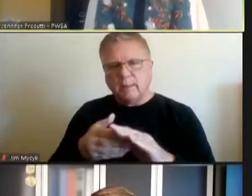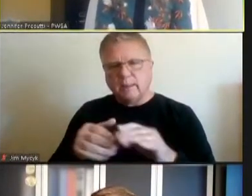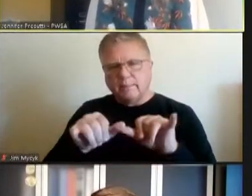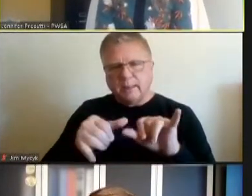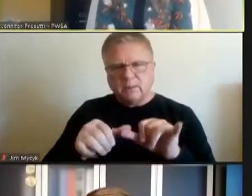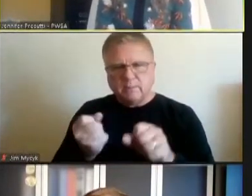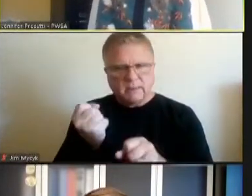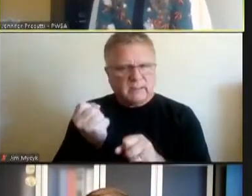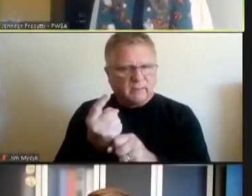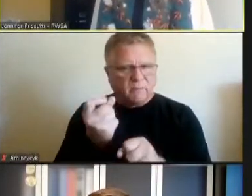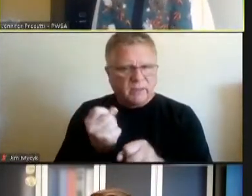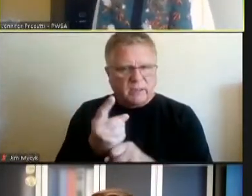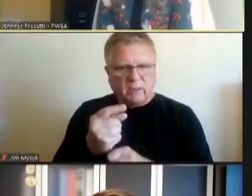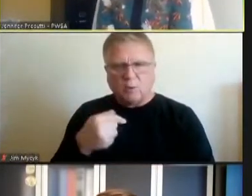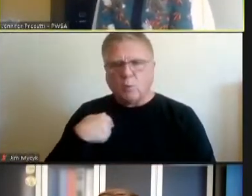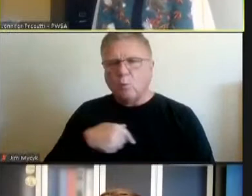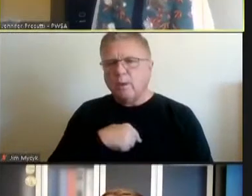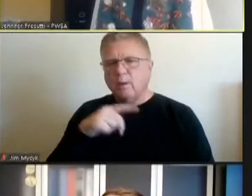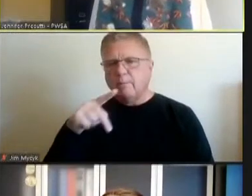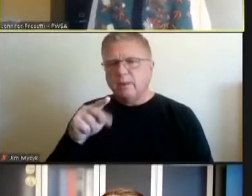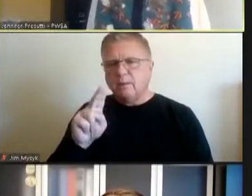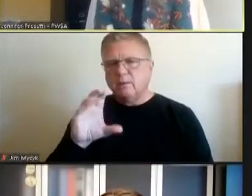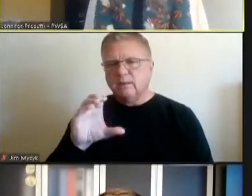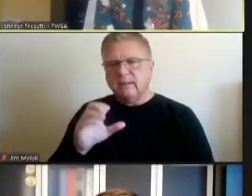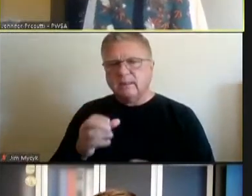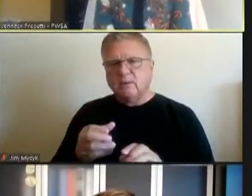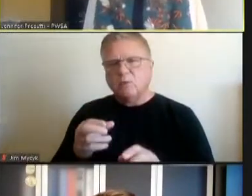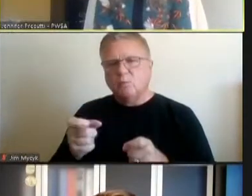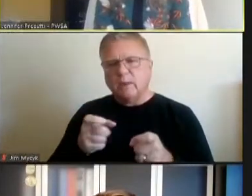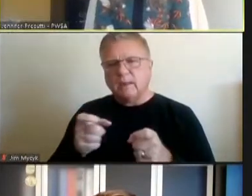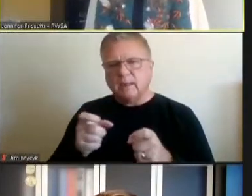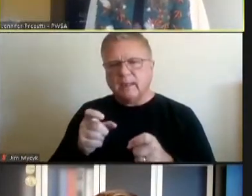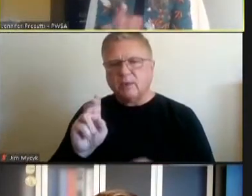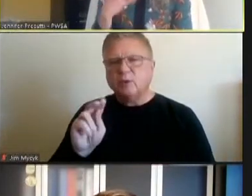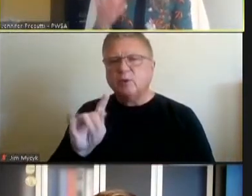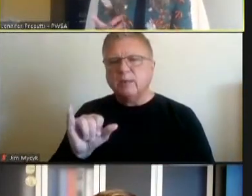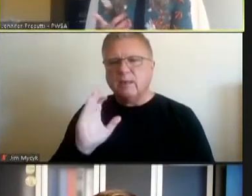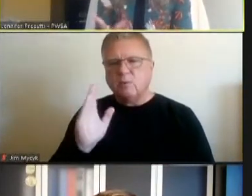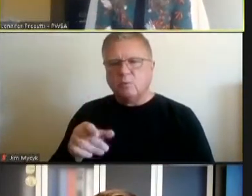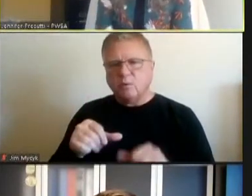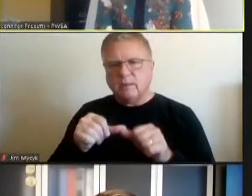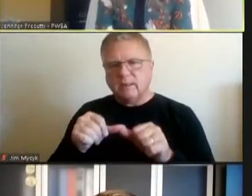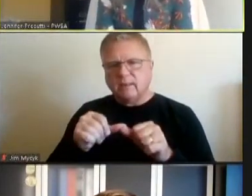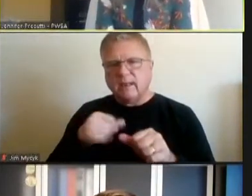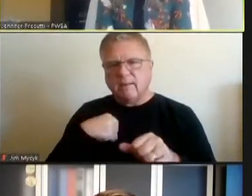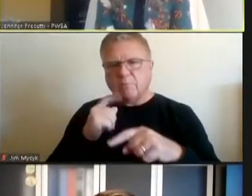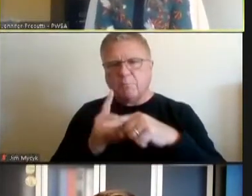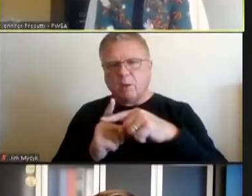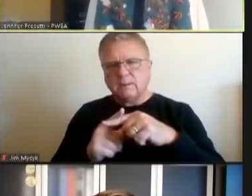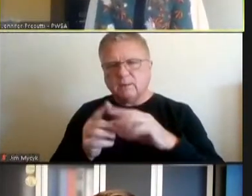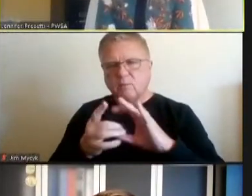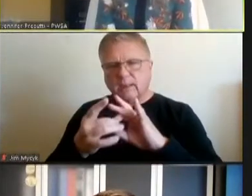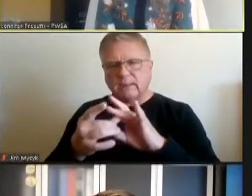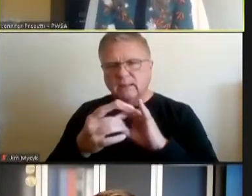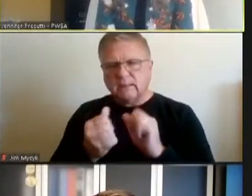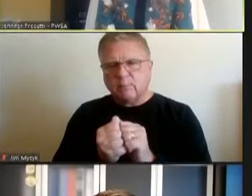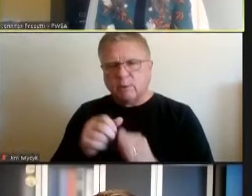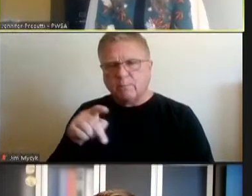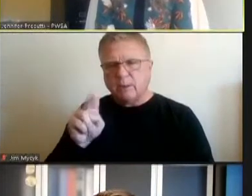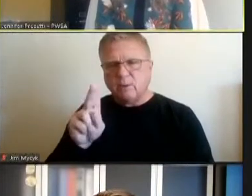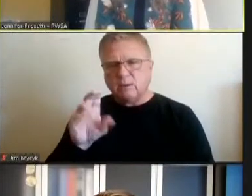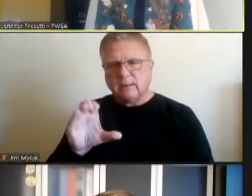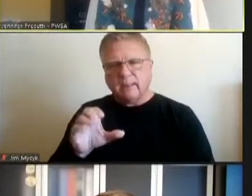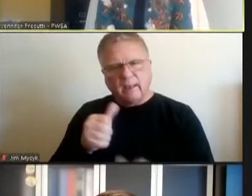a PUC regulated utility, and so we continue to have that positive relationship with the PUC and adhere